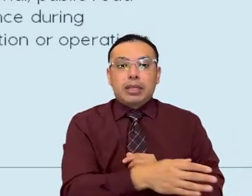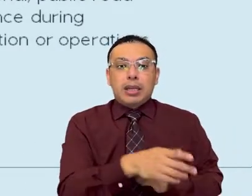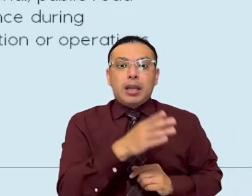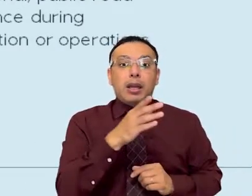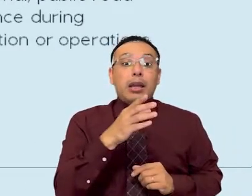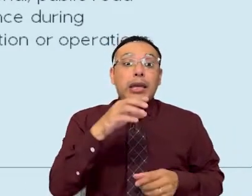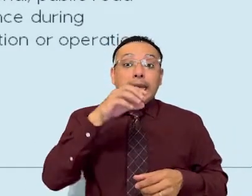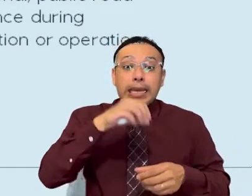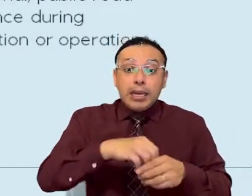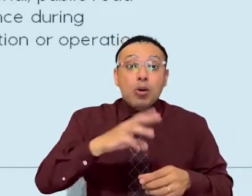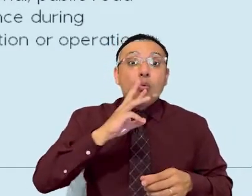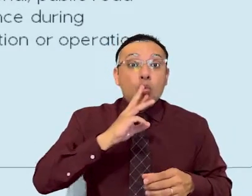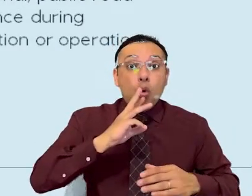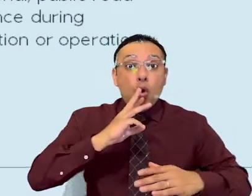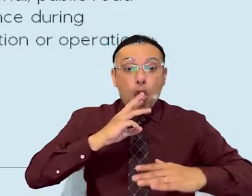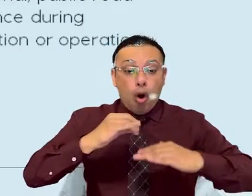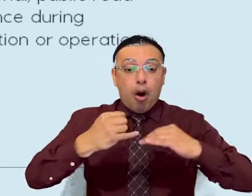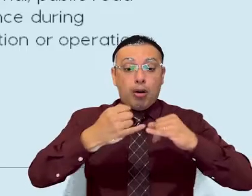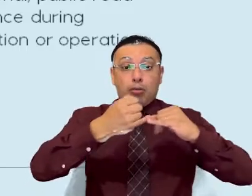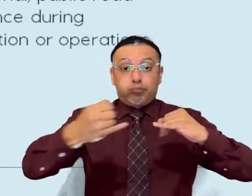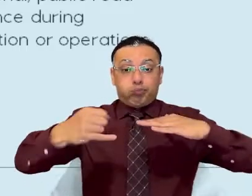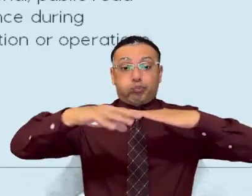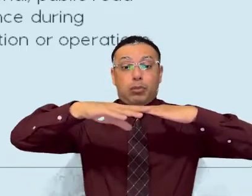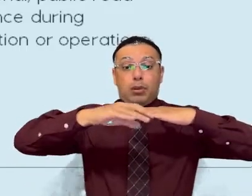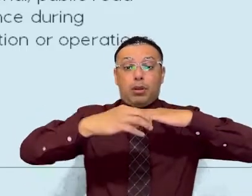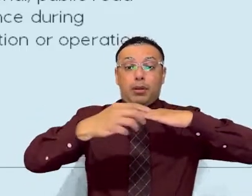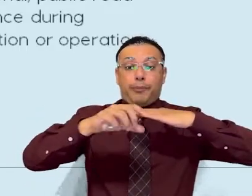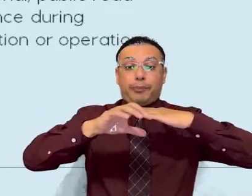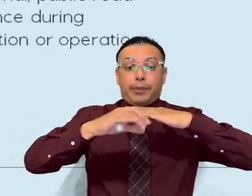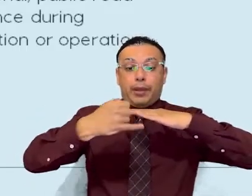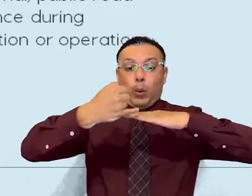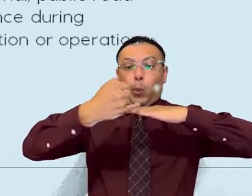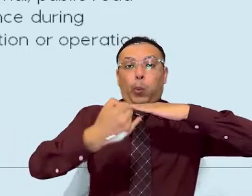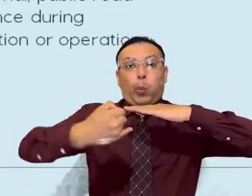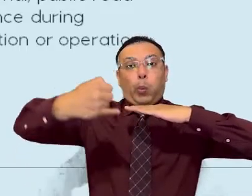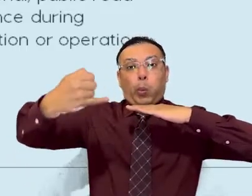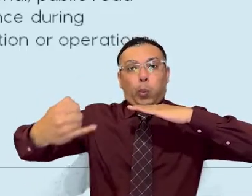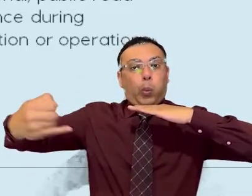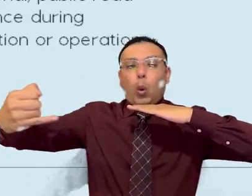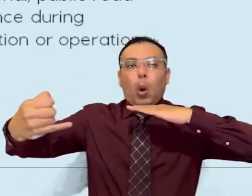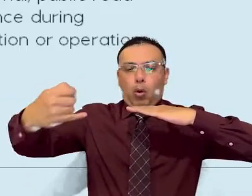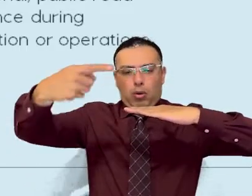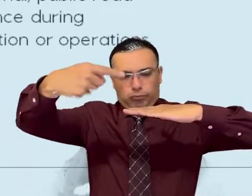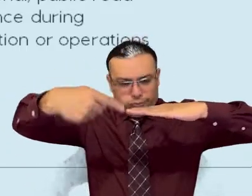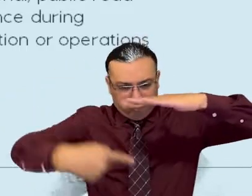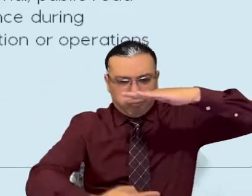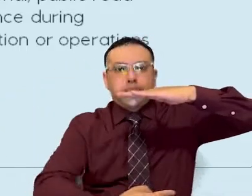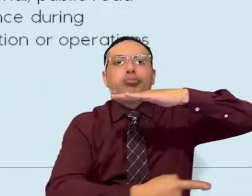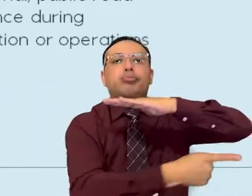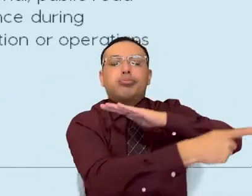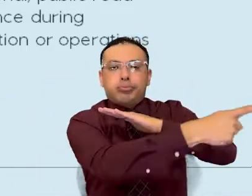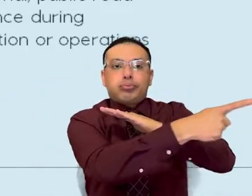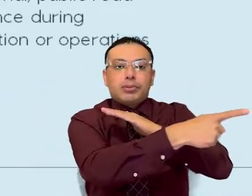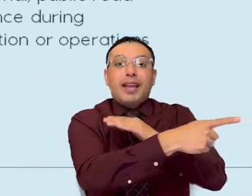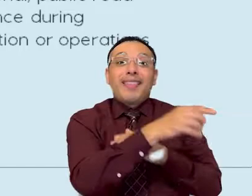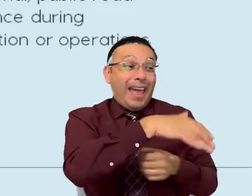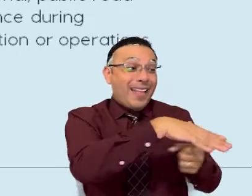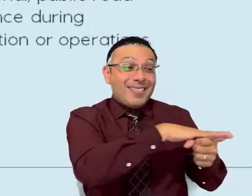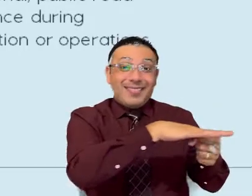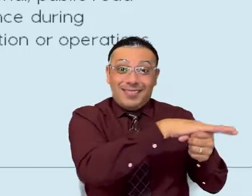sense of the size, and it'll be located, the substation will be located somewhere on that industrial land. But that means it